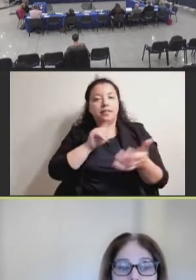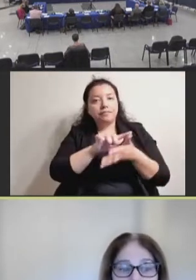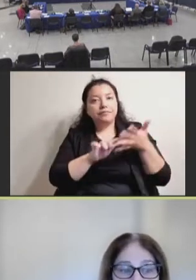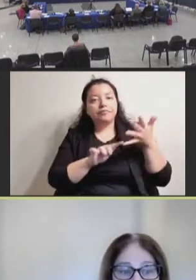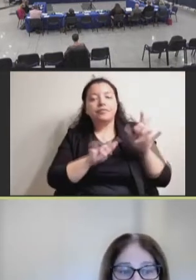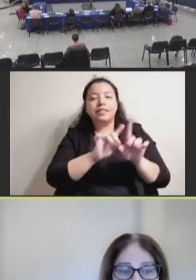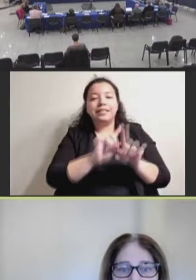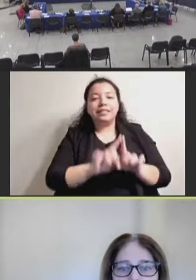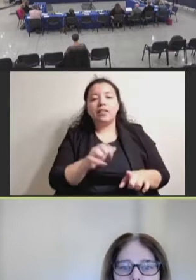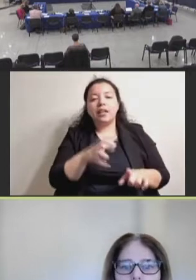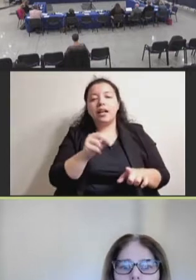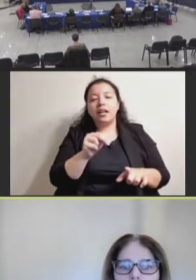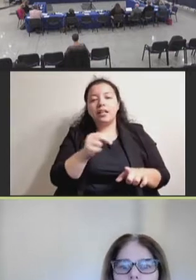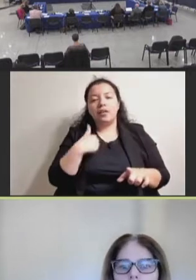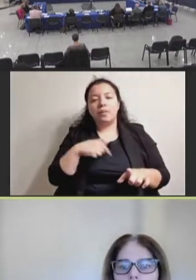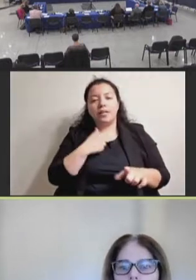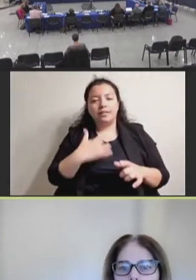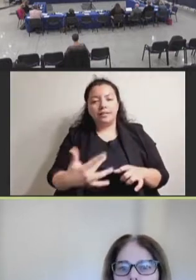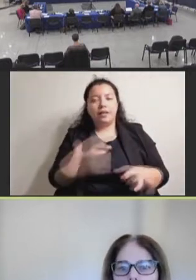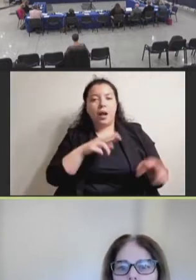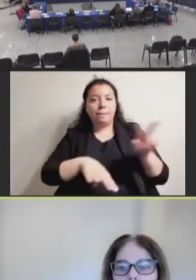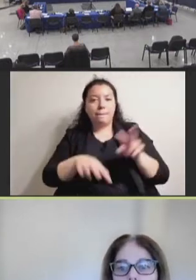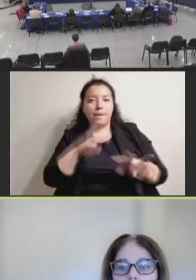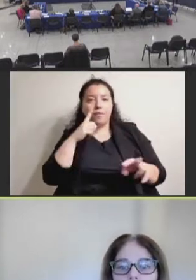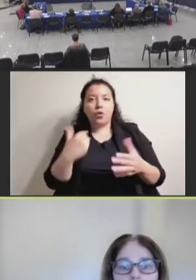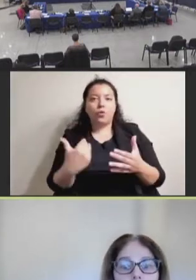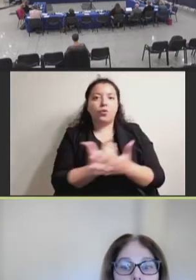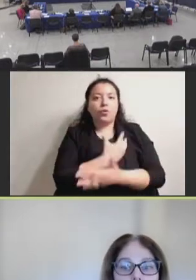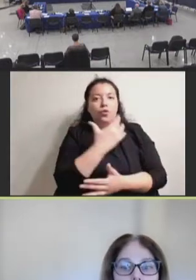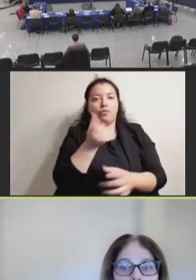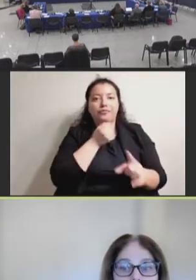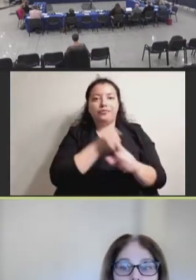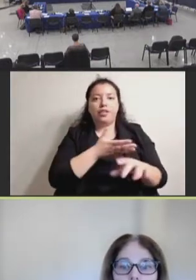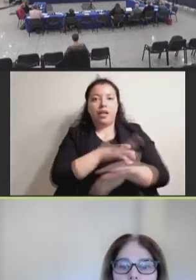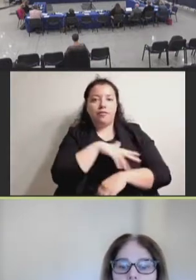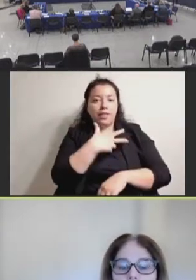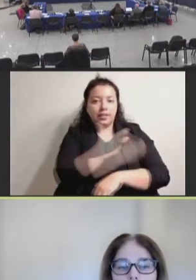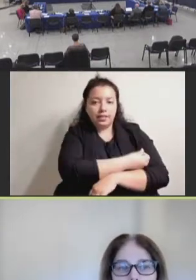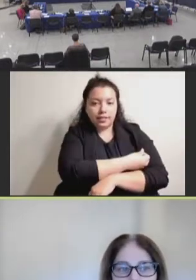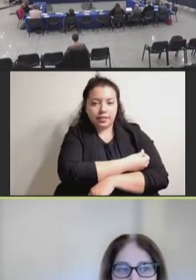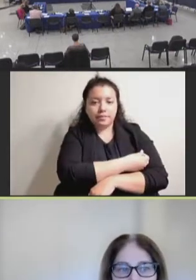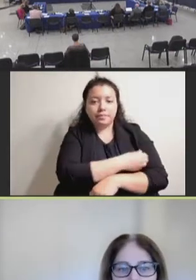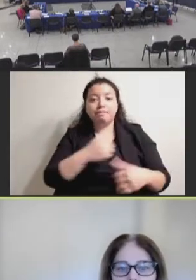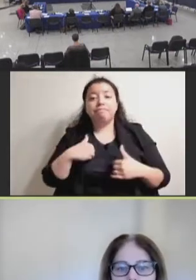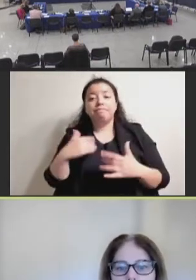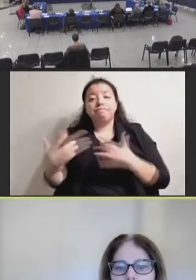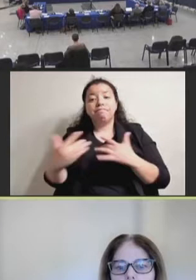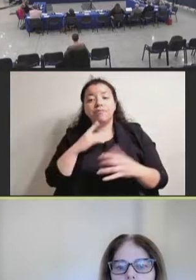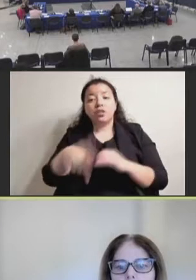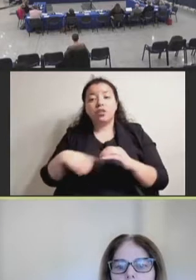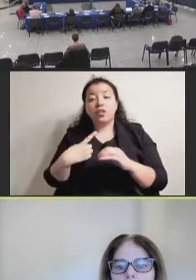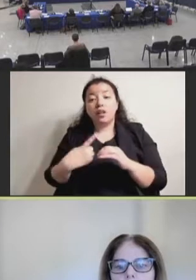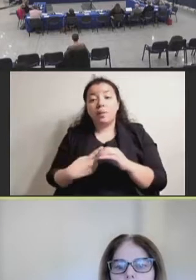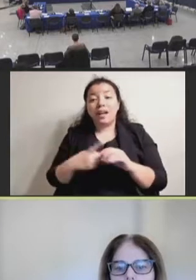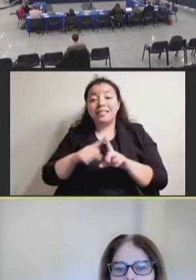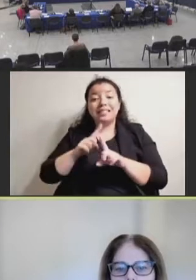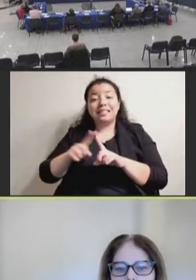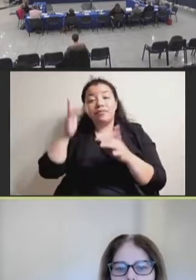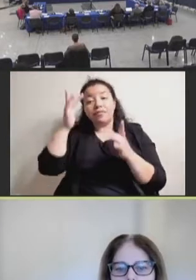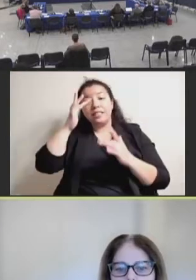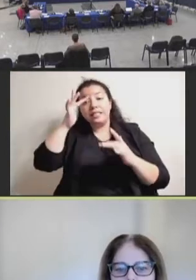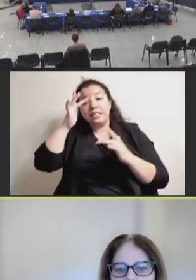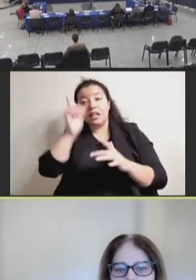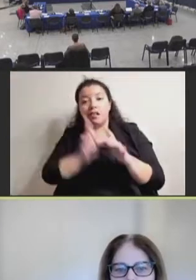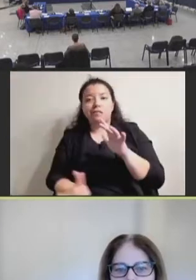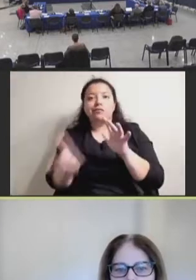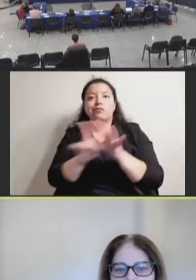vaccine. There was hypothetical concerns regarding association of COVID-19 disease, and so that includes